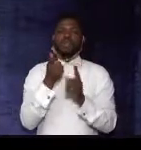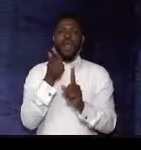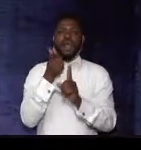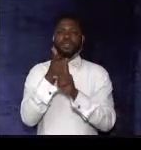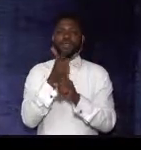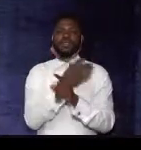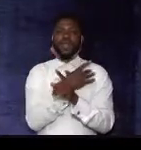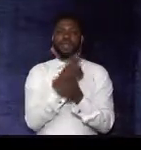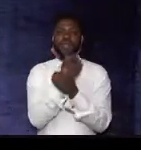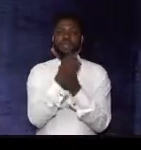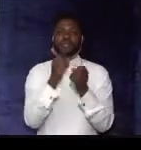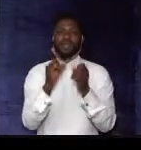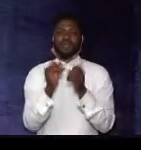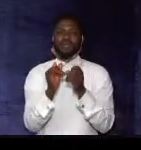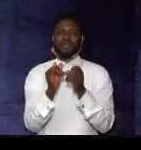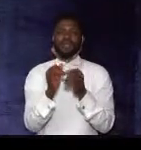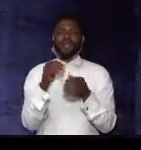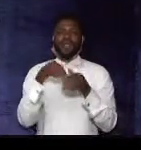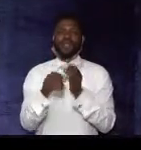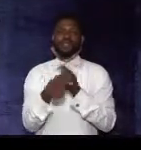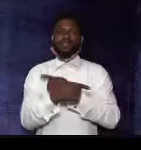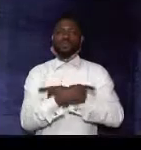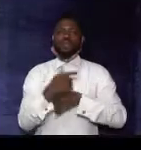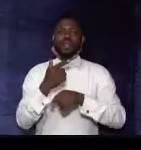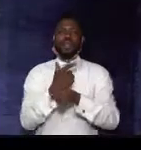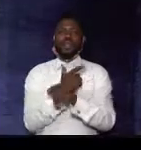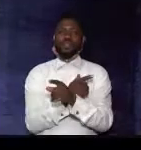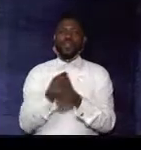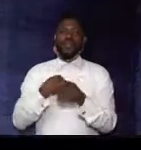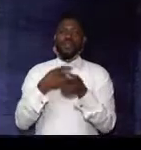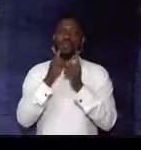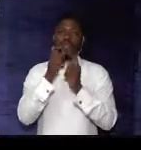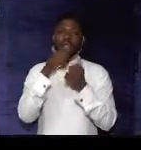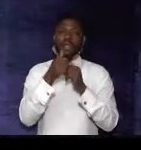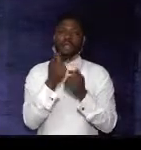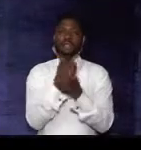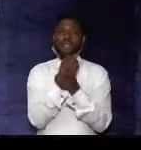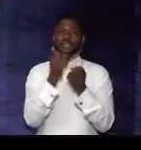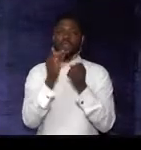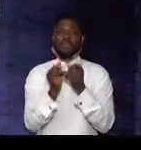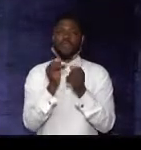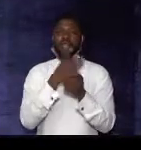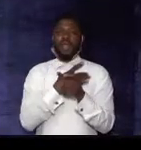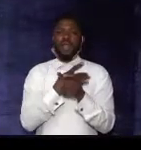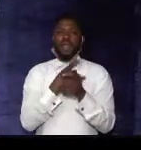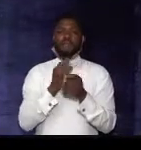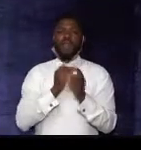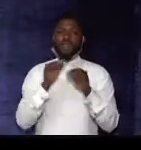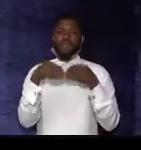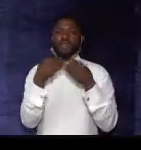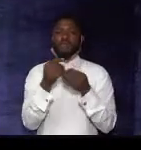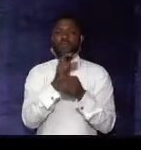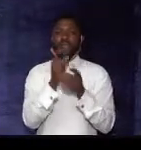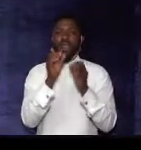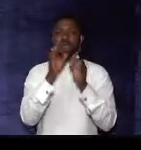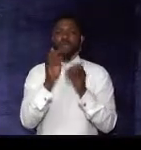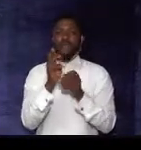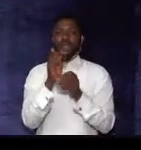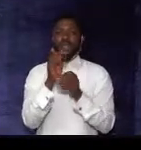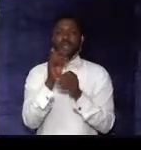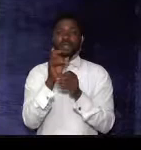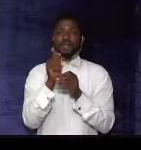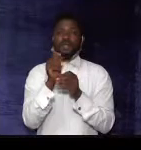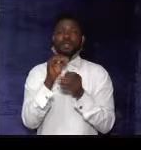about accident and safety. In today's lesson, we talked about safety, and I gave you